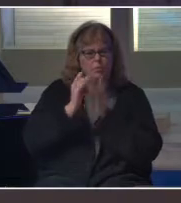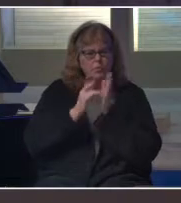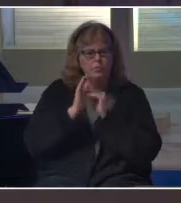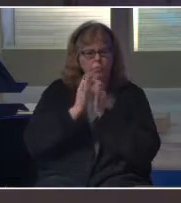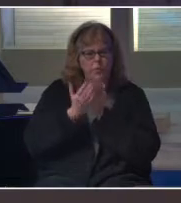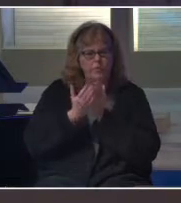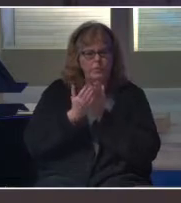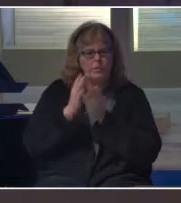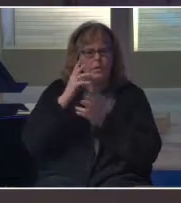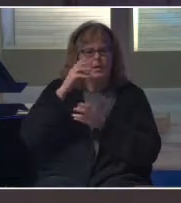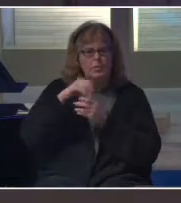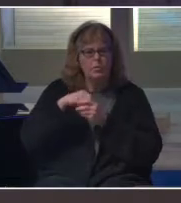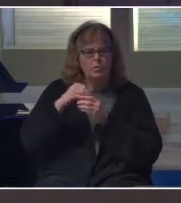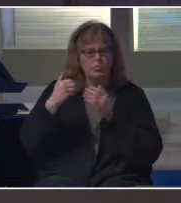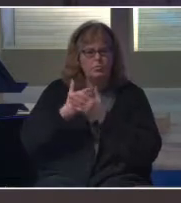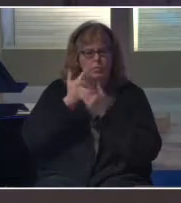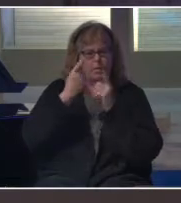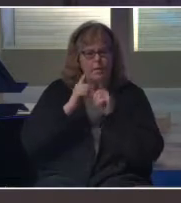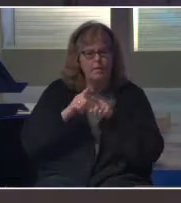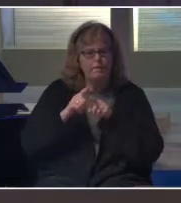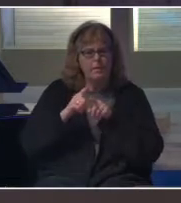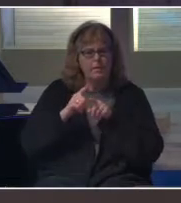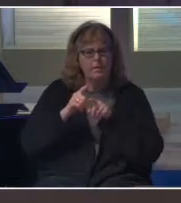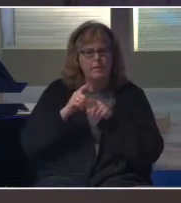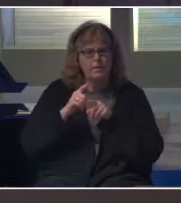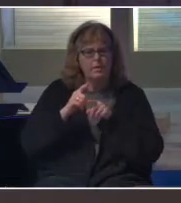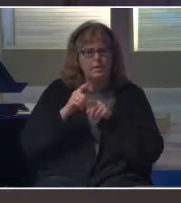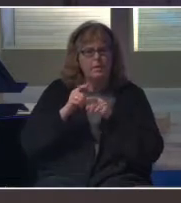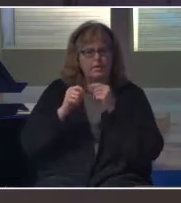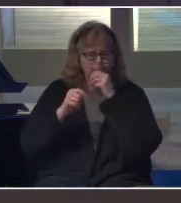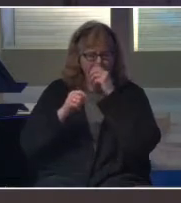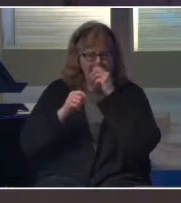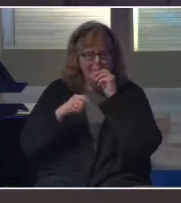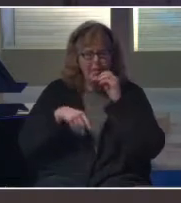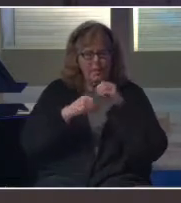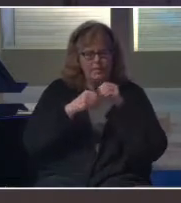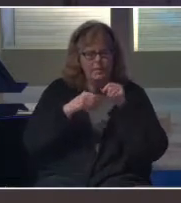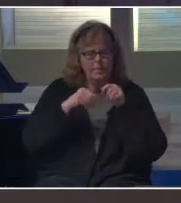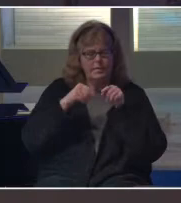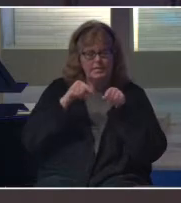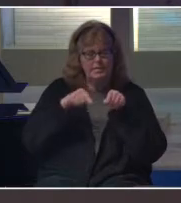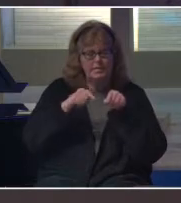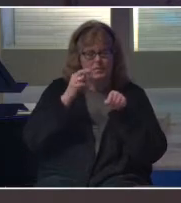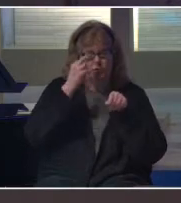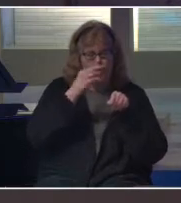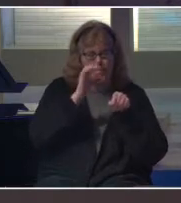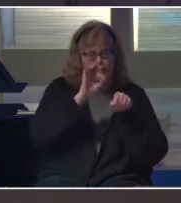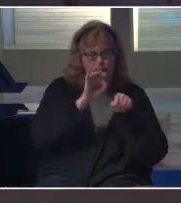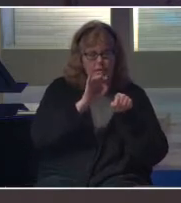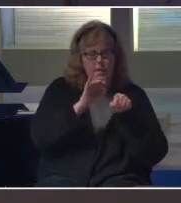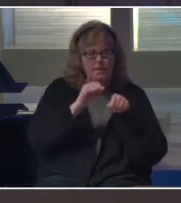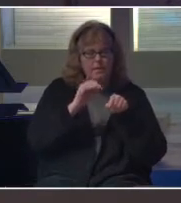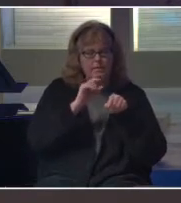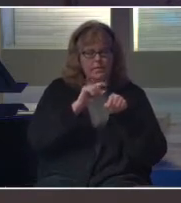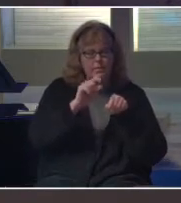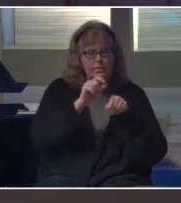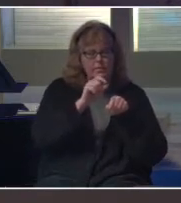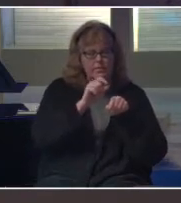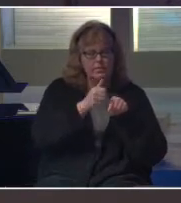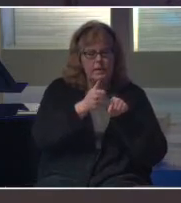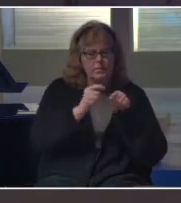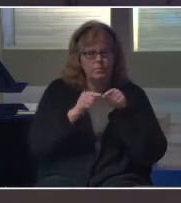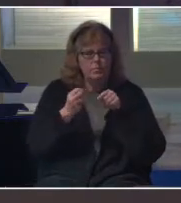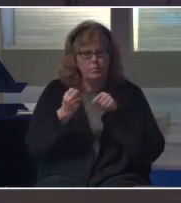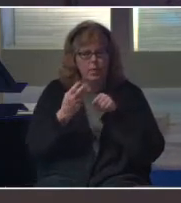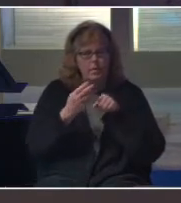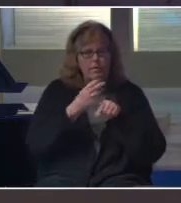And it includes the New Covenant Parsha, complements this Parsha in Romans 9. We read this in verses 10 through 12.